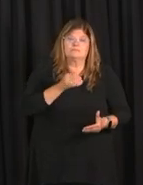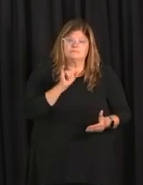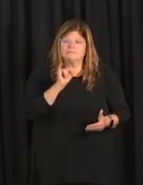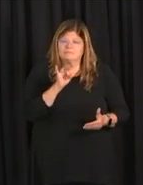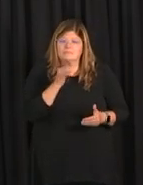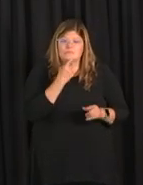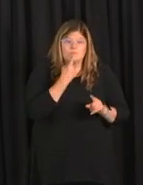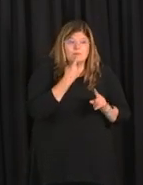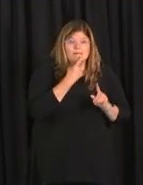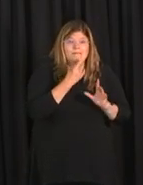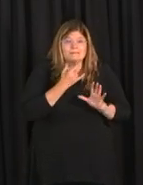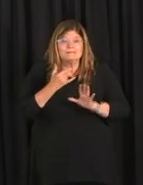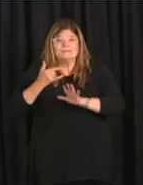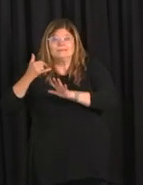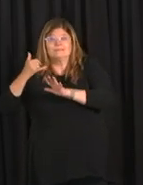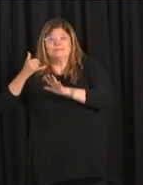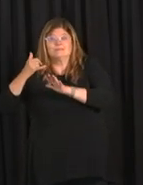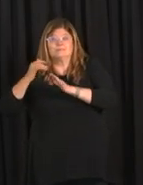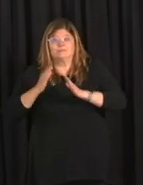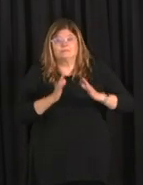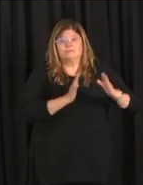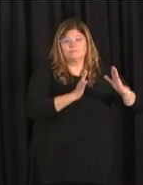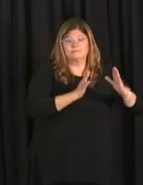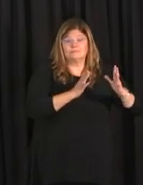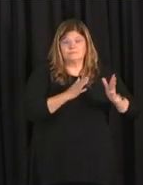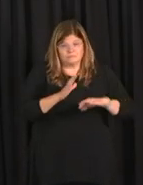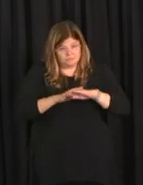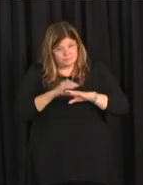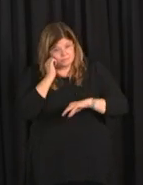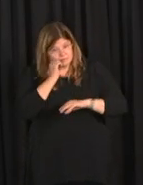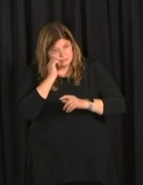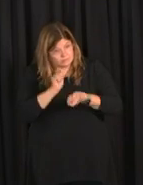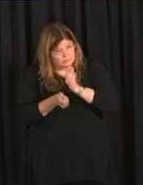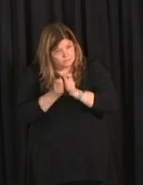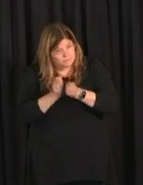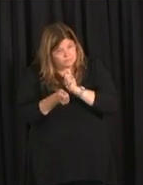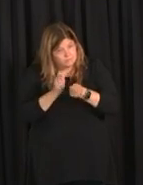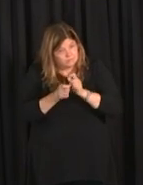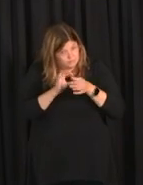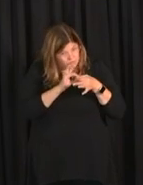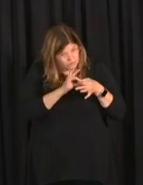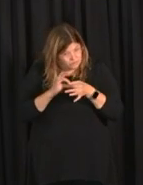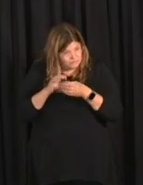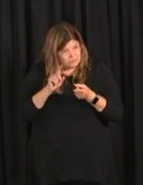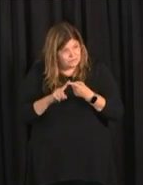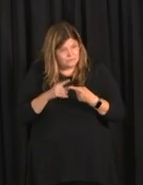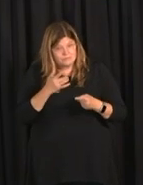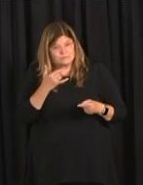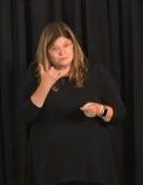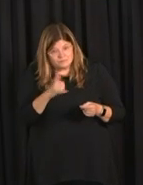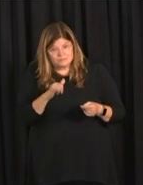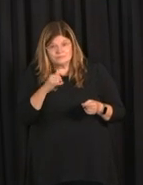red, green, and yellow boxes on the daily changing chart correspond to these red and green